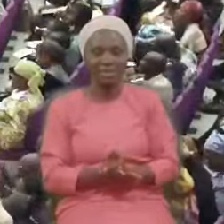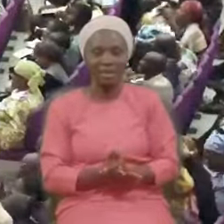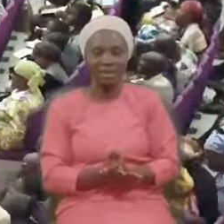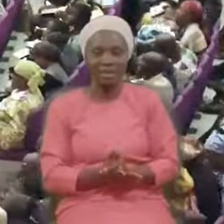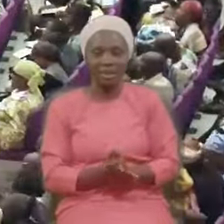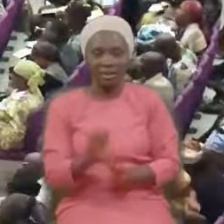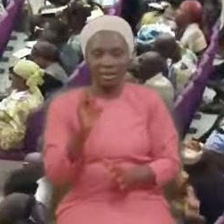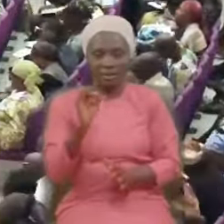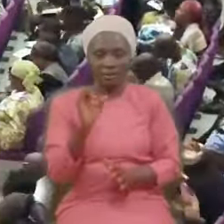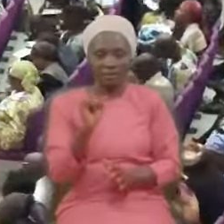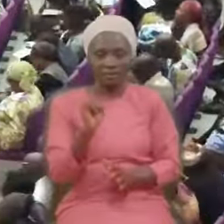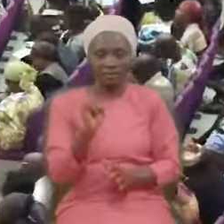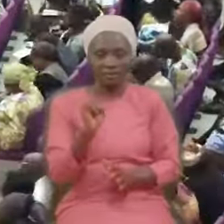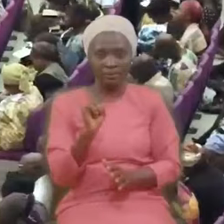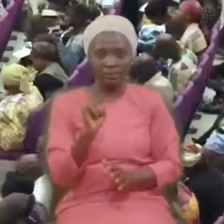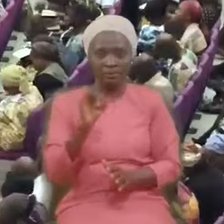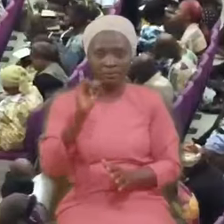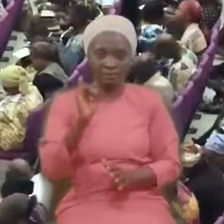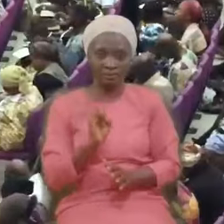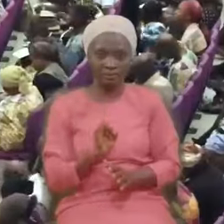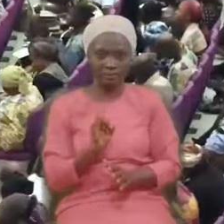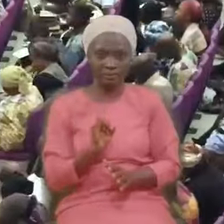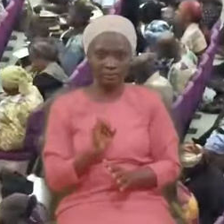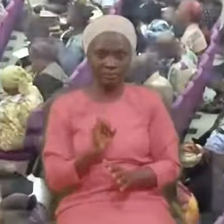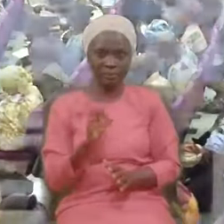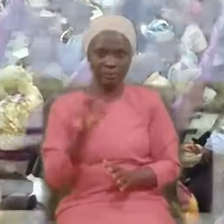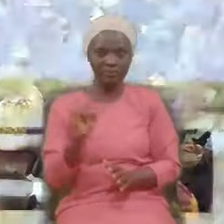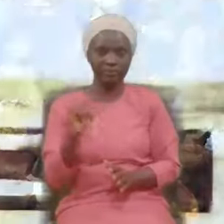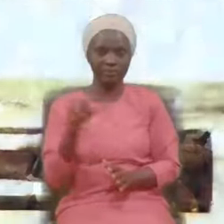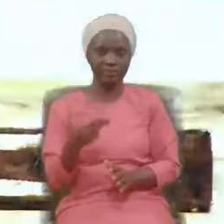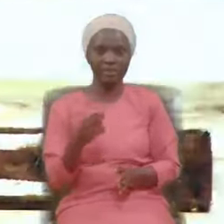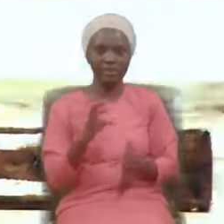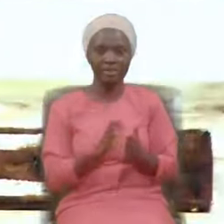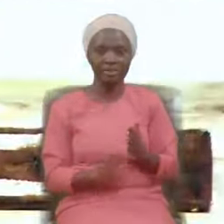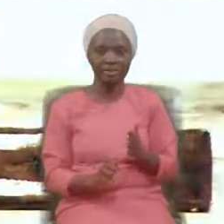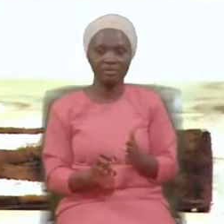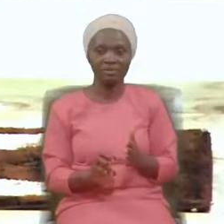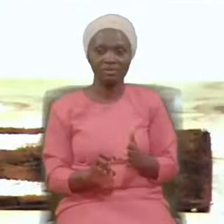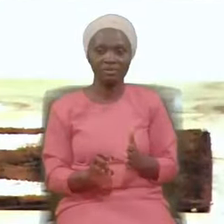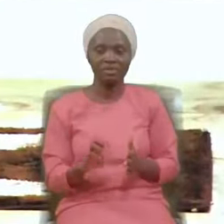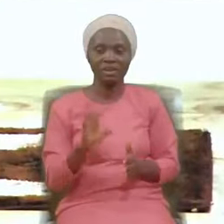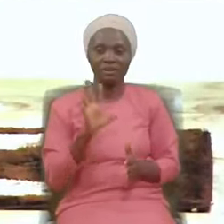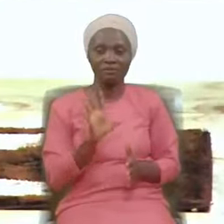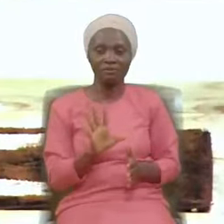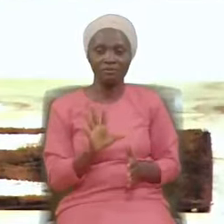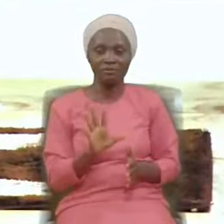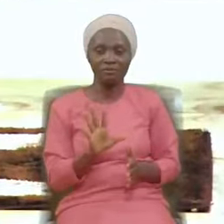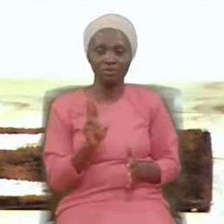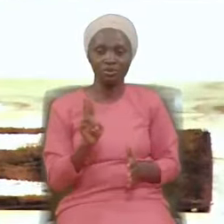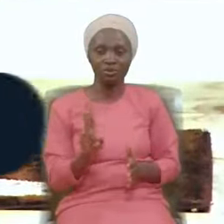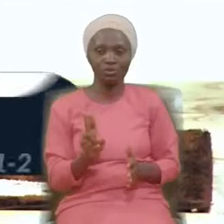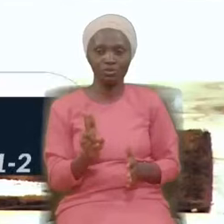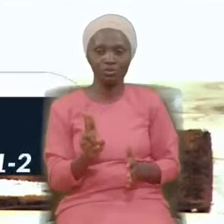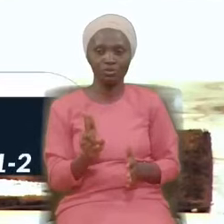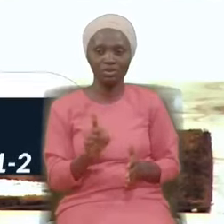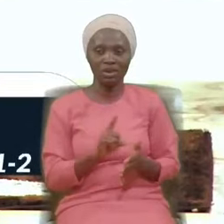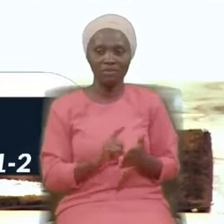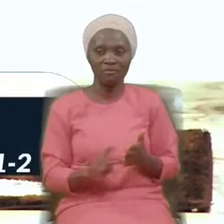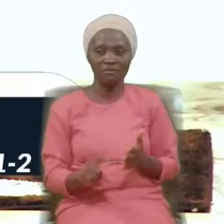Isaiah chapter 52. Isaiah chapter 52. Isaiah chapter 52 verse 1.